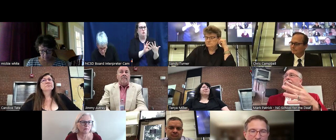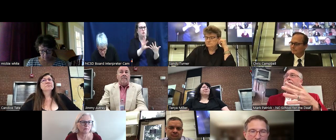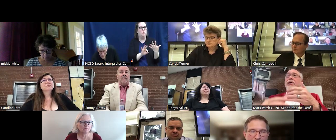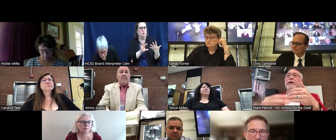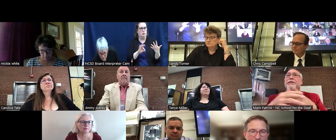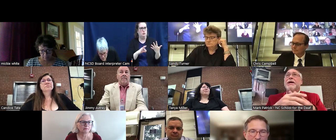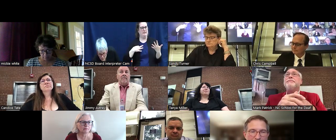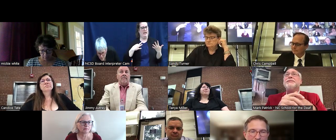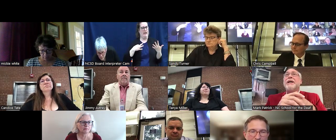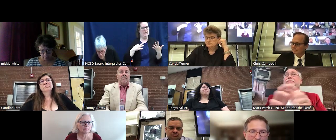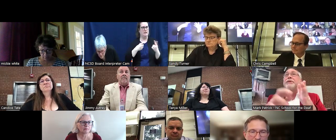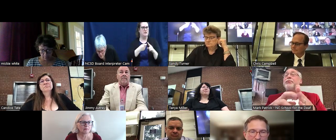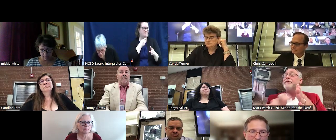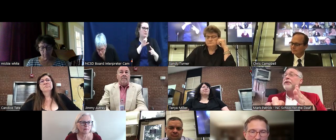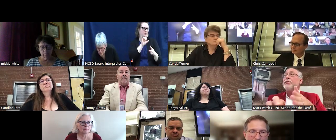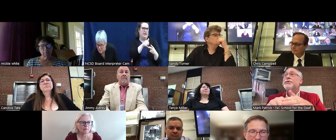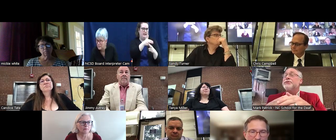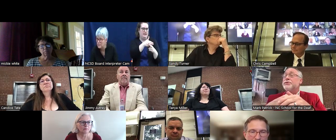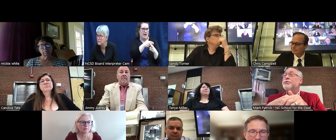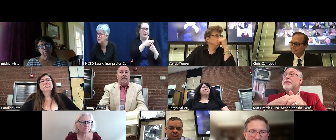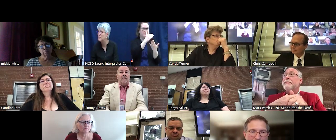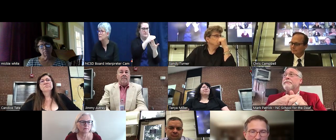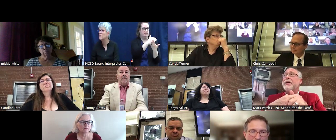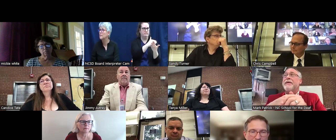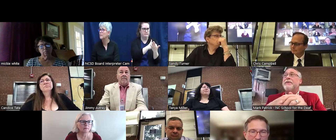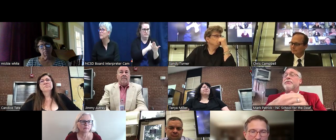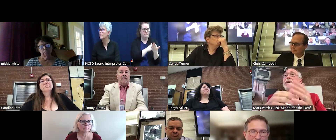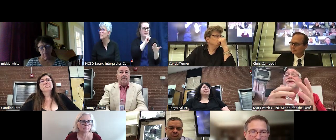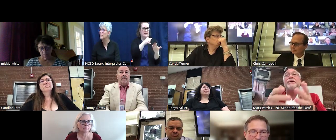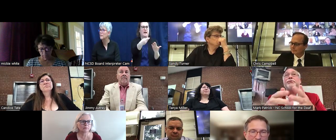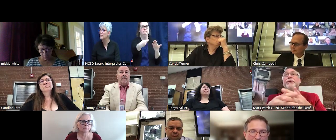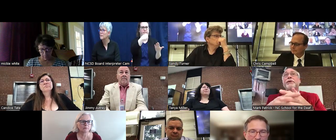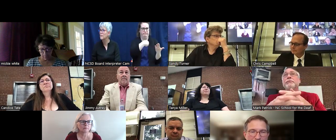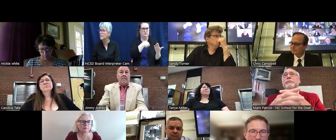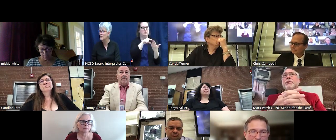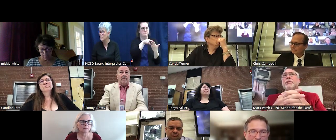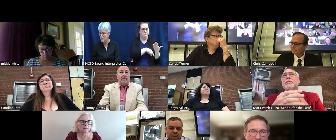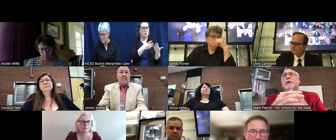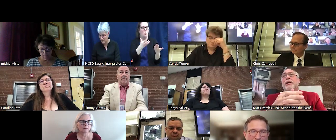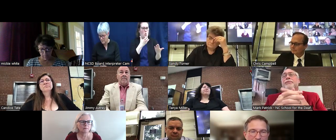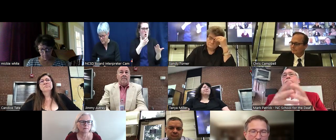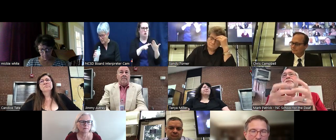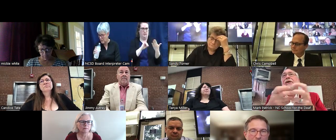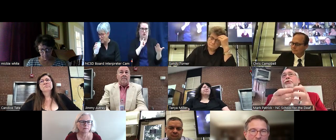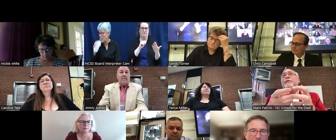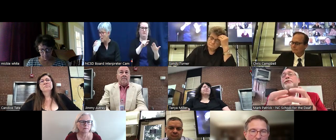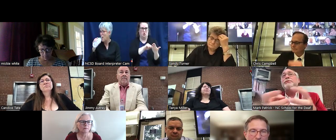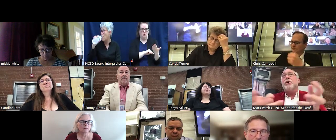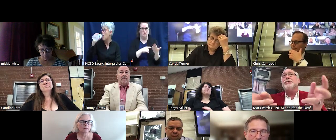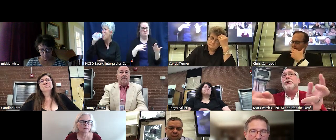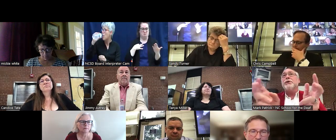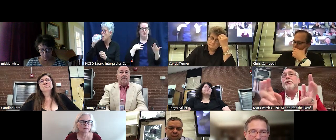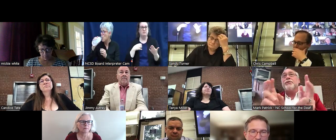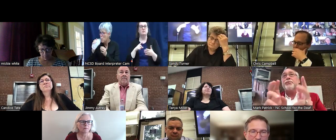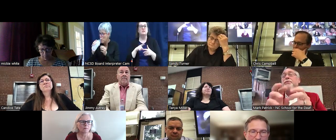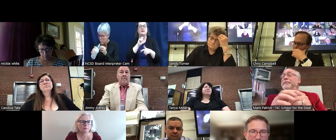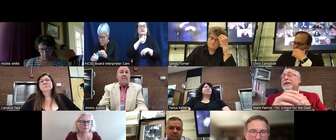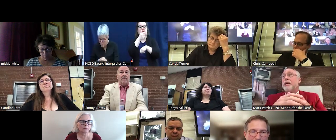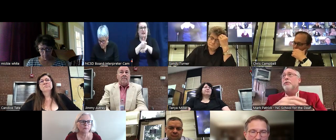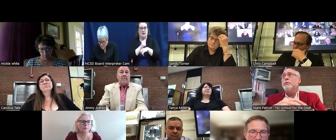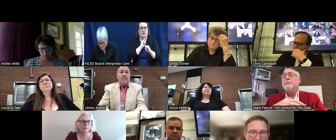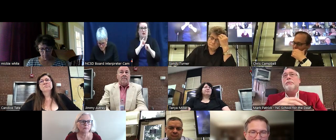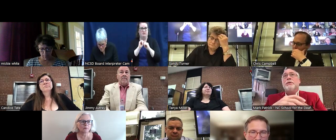of names that have been referred to them that they would like to interview. And interviews are done through